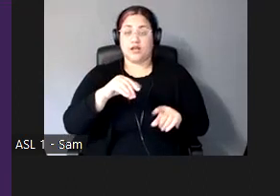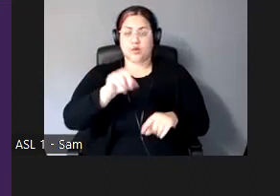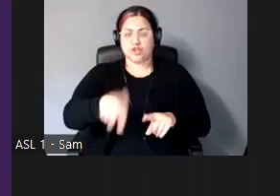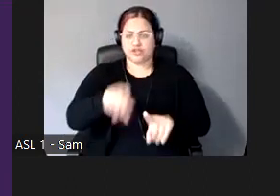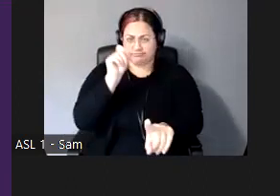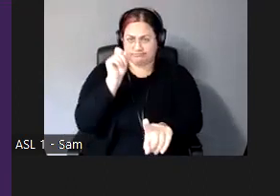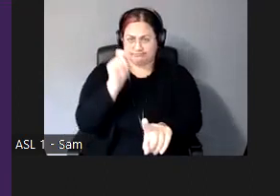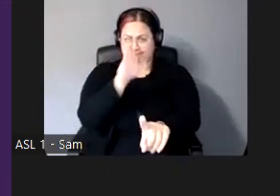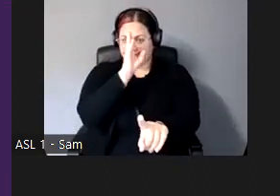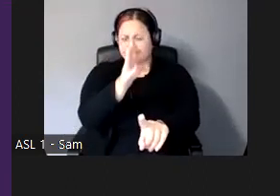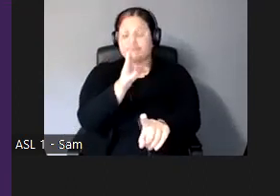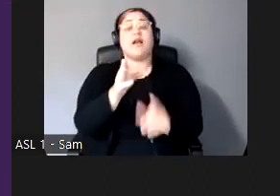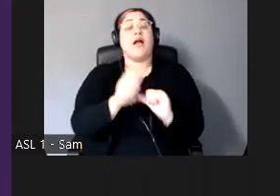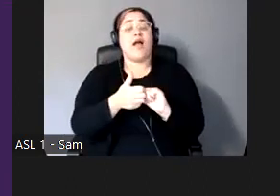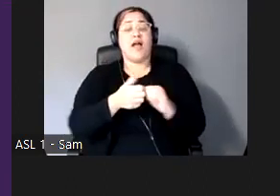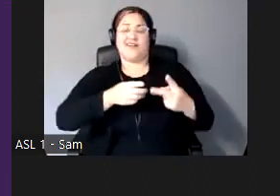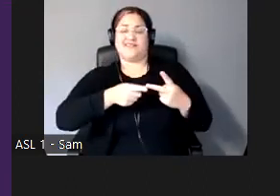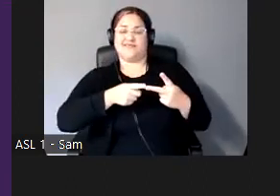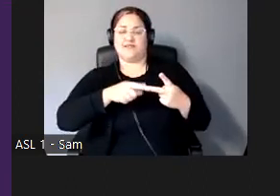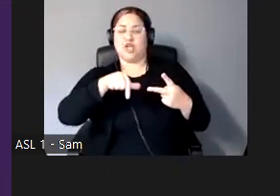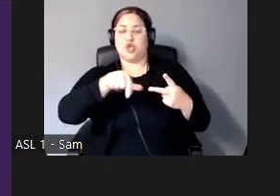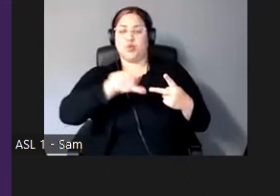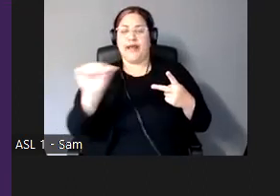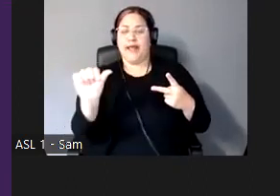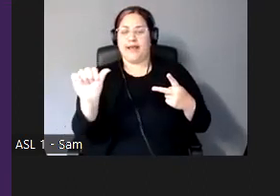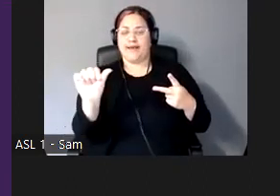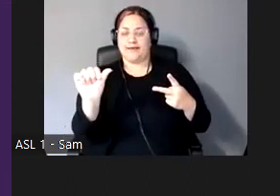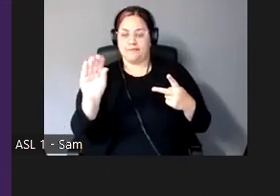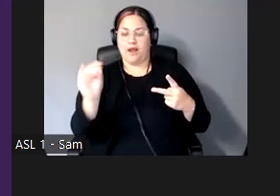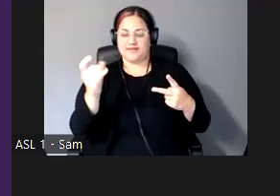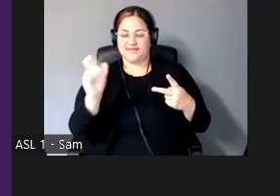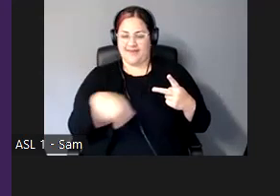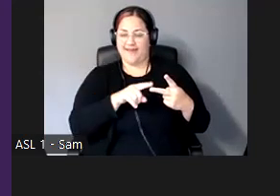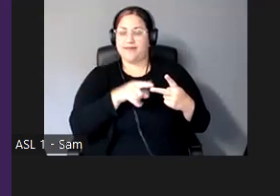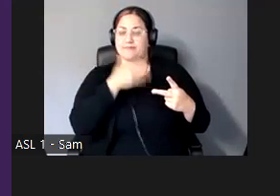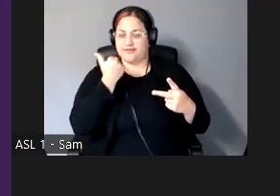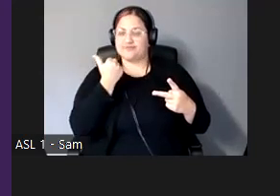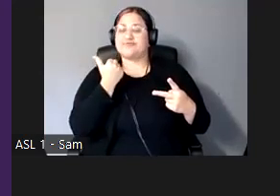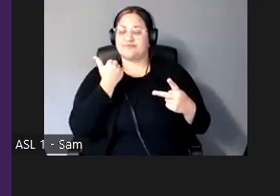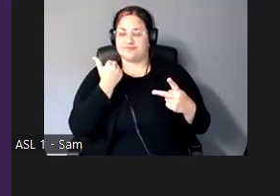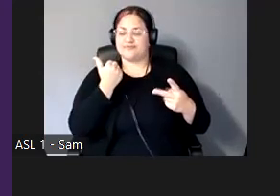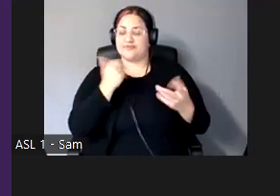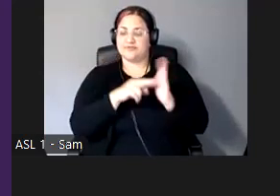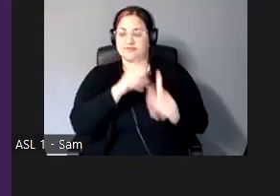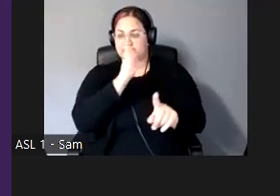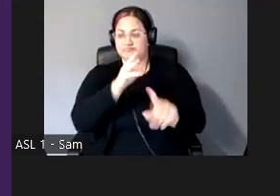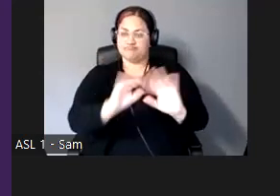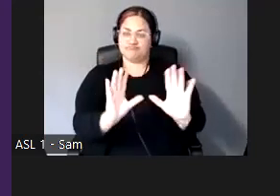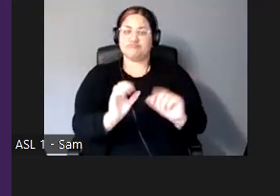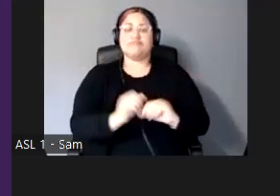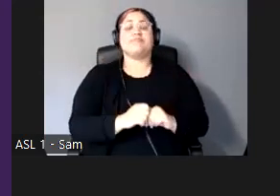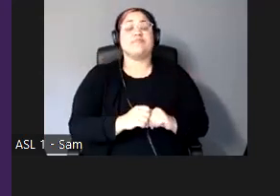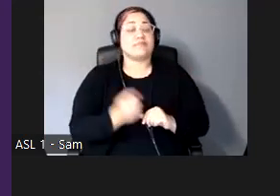that a specific area so we make sure that your question's answered. As you know, we are recording the webinar and it will be posted on